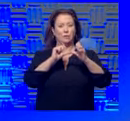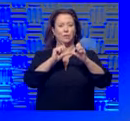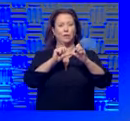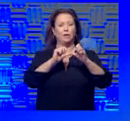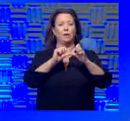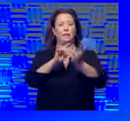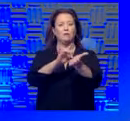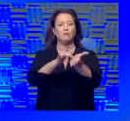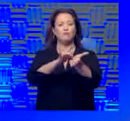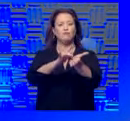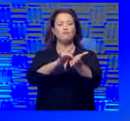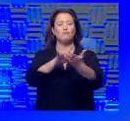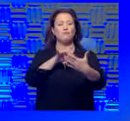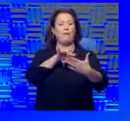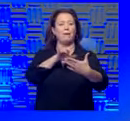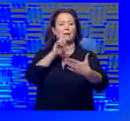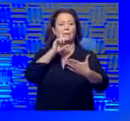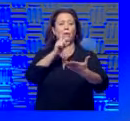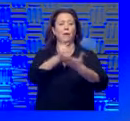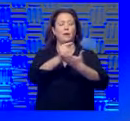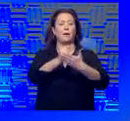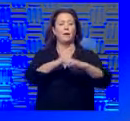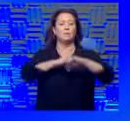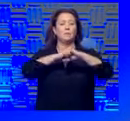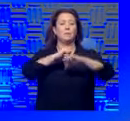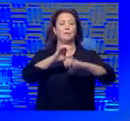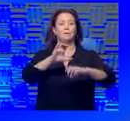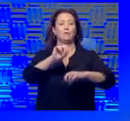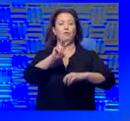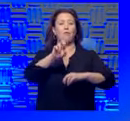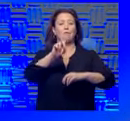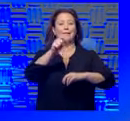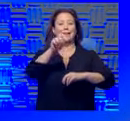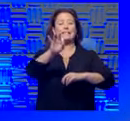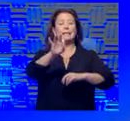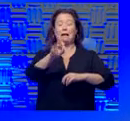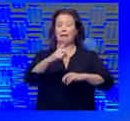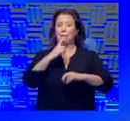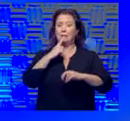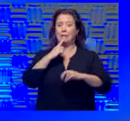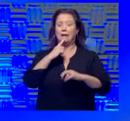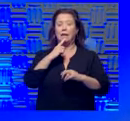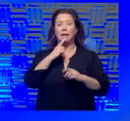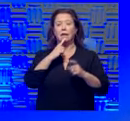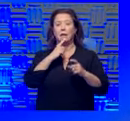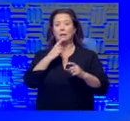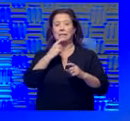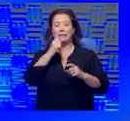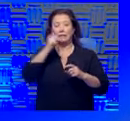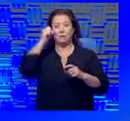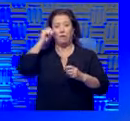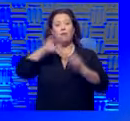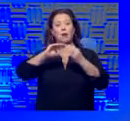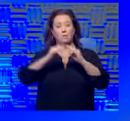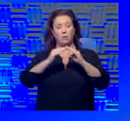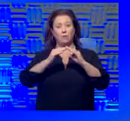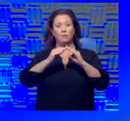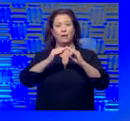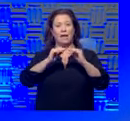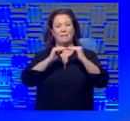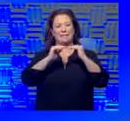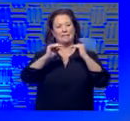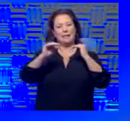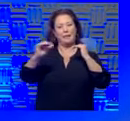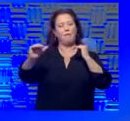drug trials for therapeutics against COVID-19. And I should say that even though, and we said this yesterday, even though our numbers have been